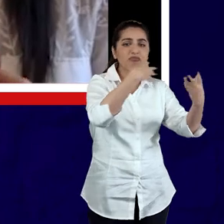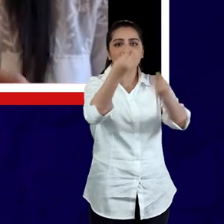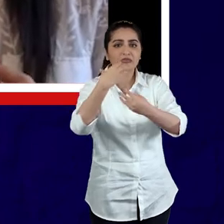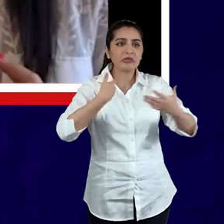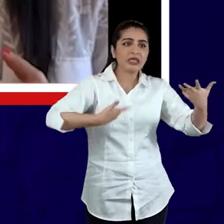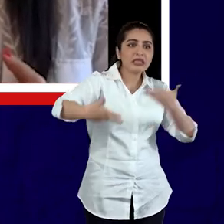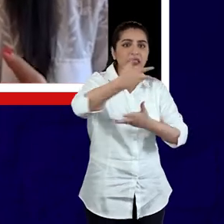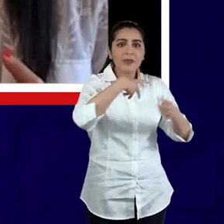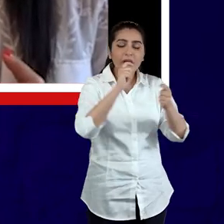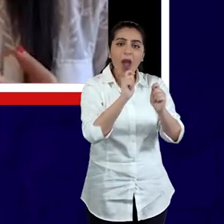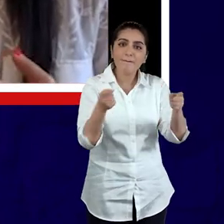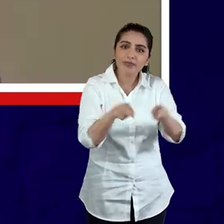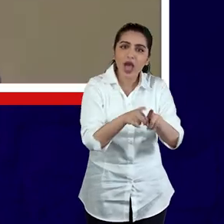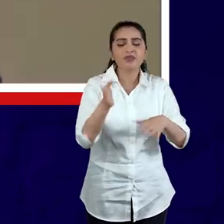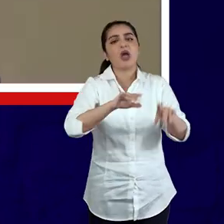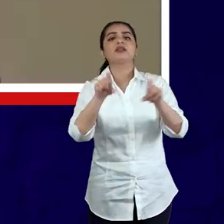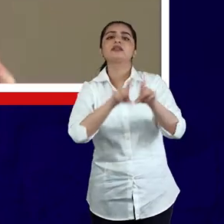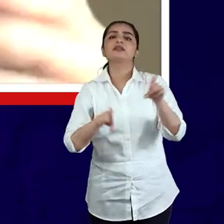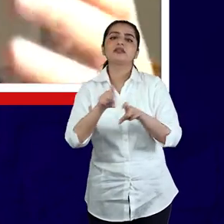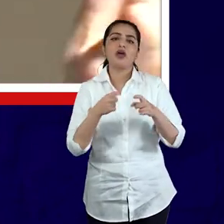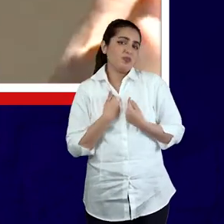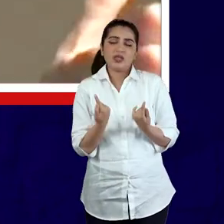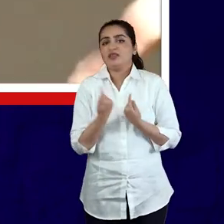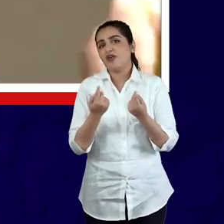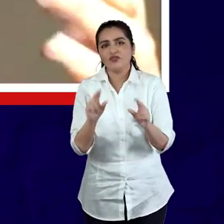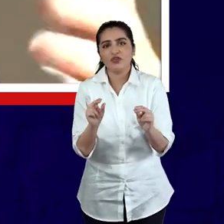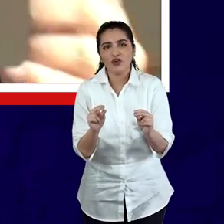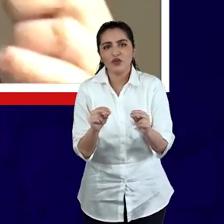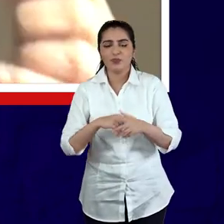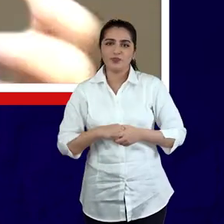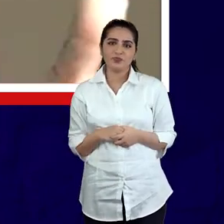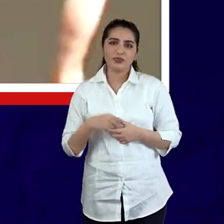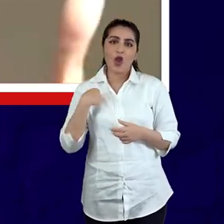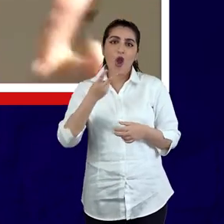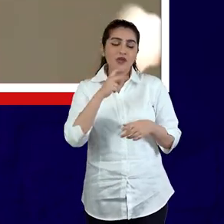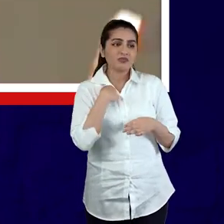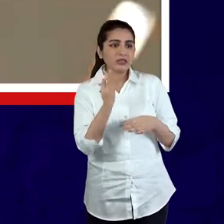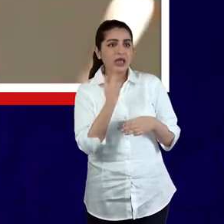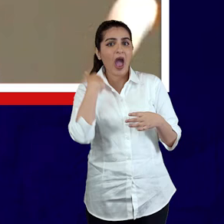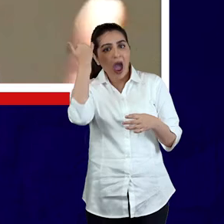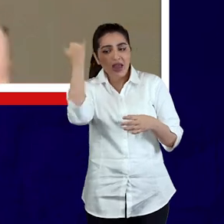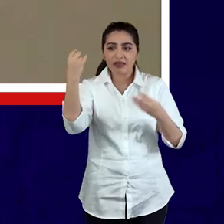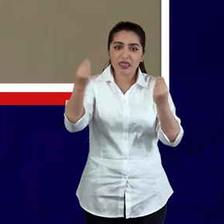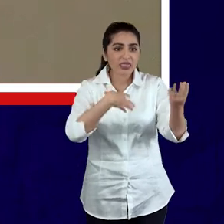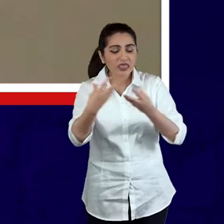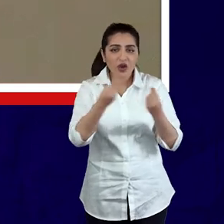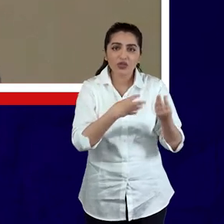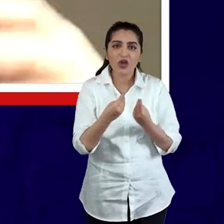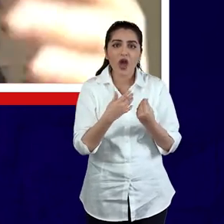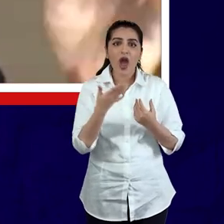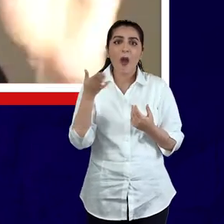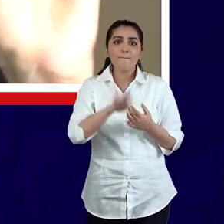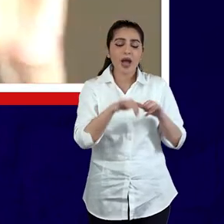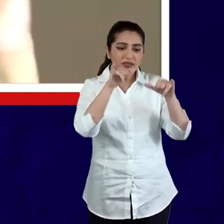I cannot take the credit for it, because I have done something, you know, like technical and practical. And then they've taken it